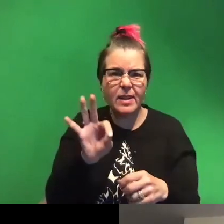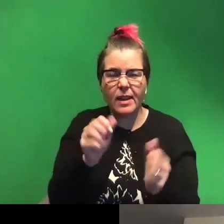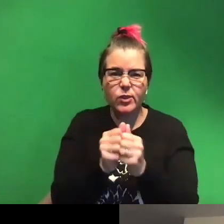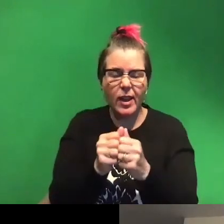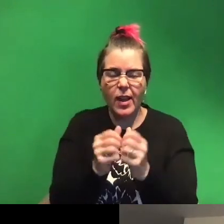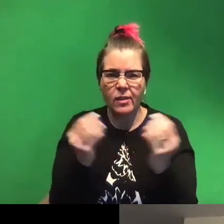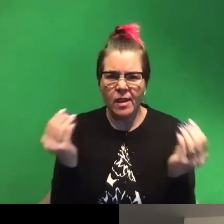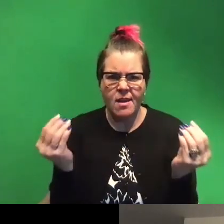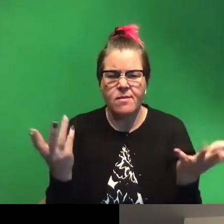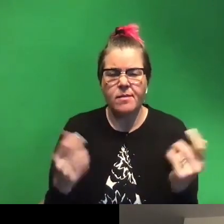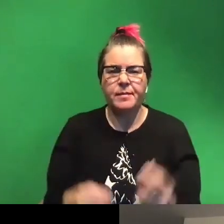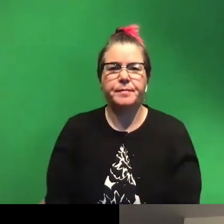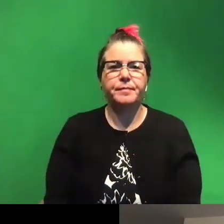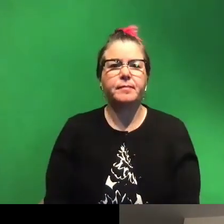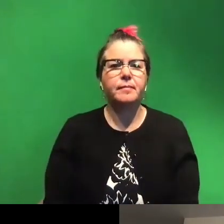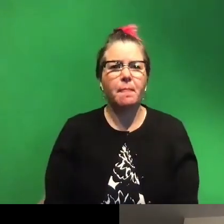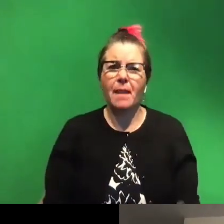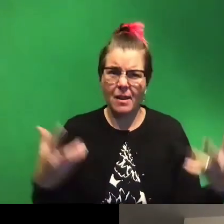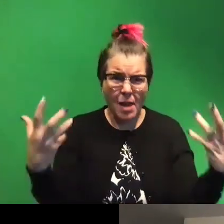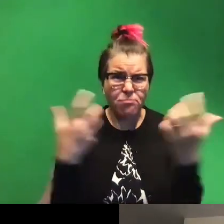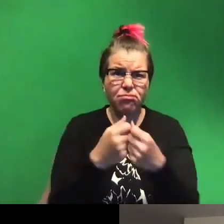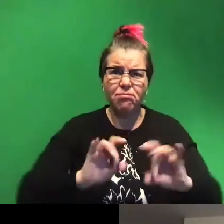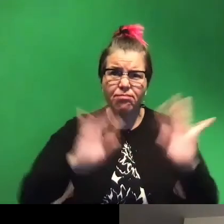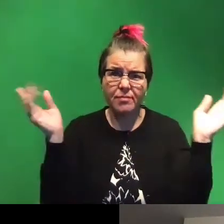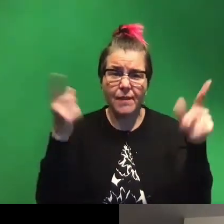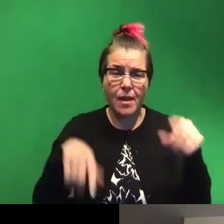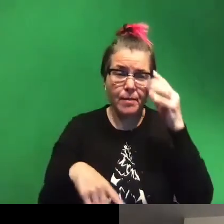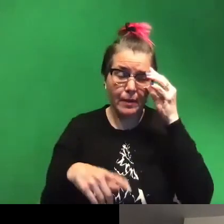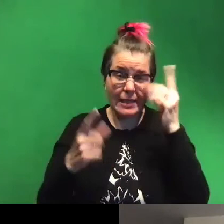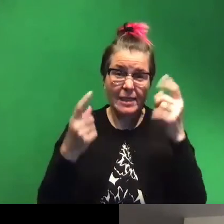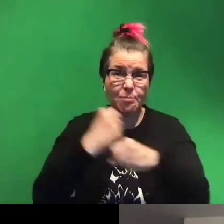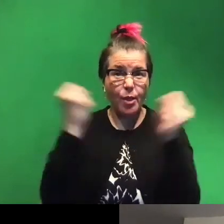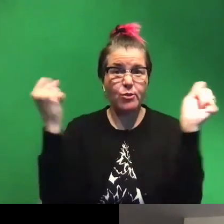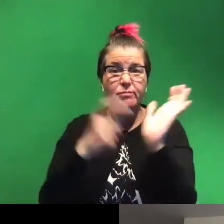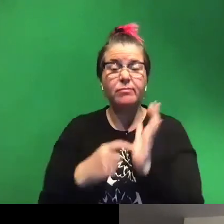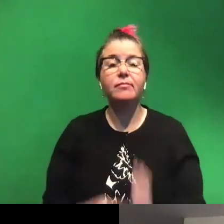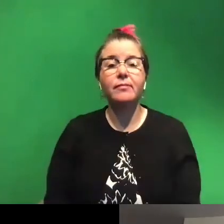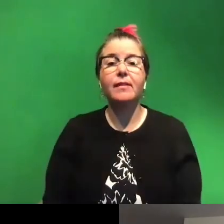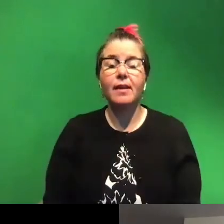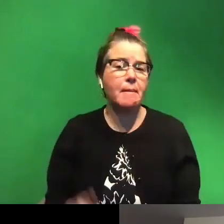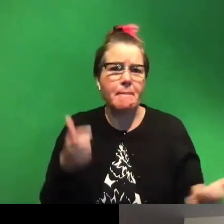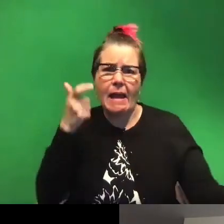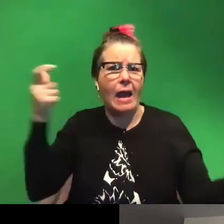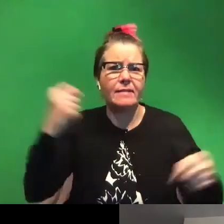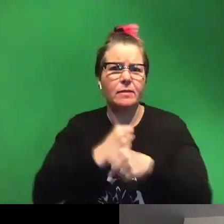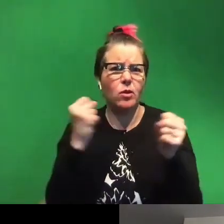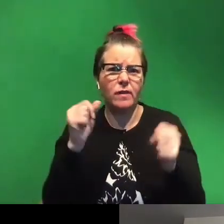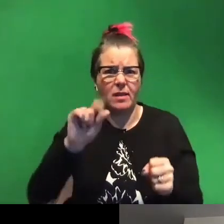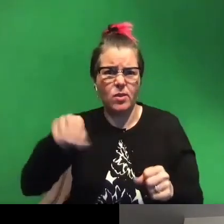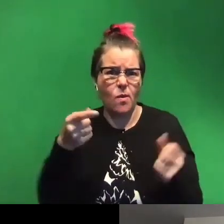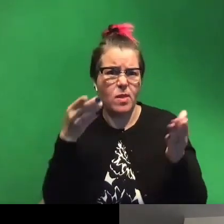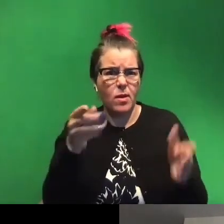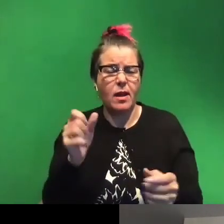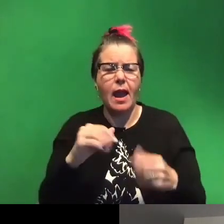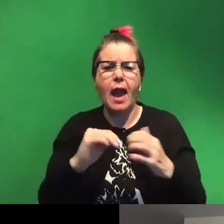together? You need a massive explosion. To happen. Yeah, you need an explosion. Yeah. You need a massive explosion. Like, that's the only way. How can you